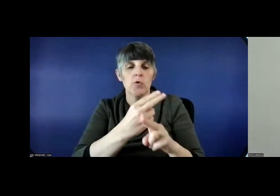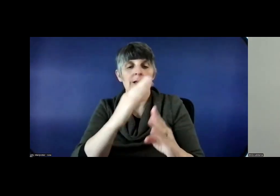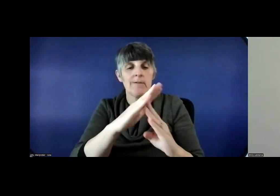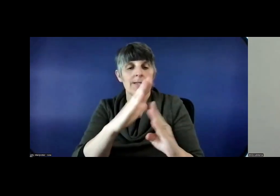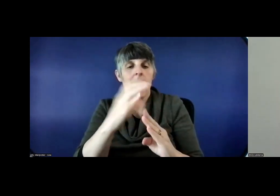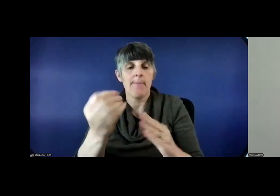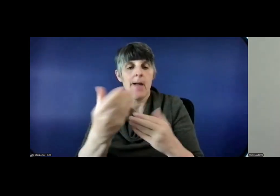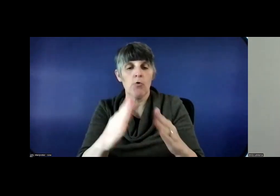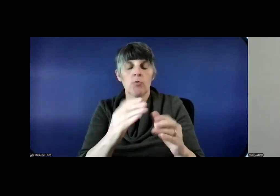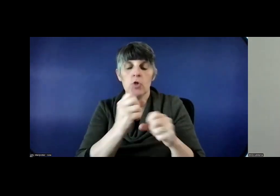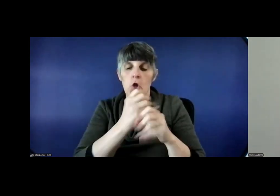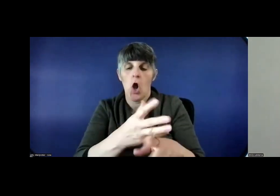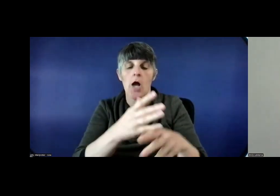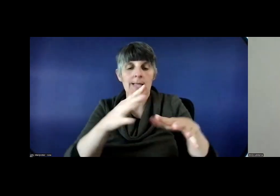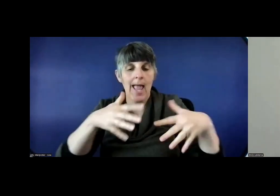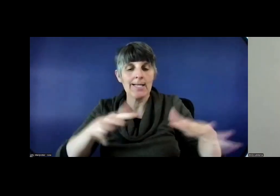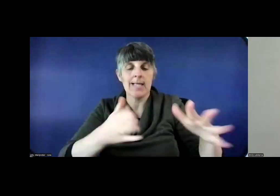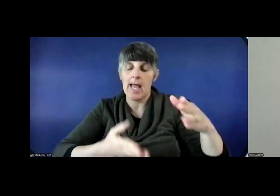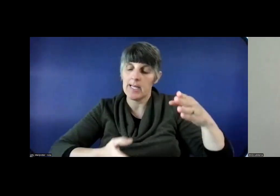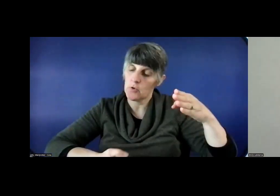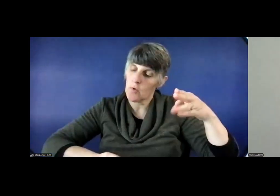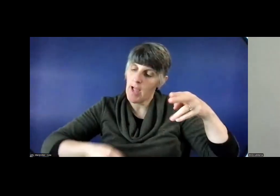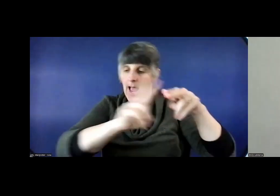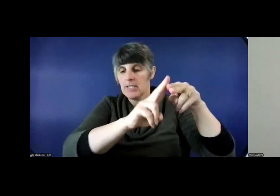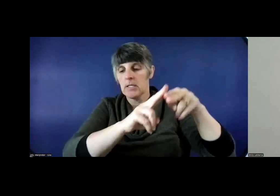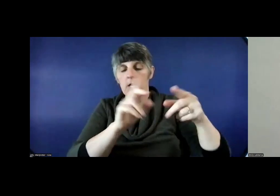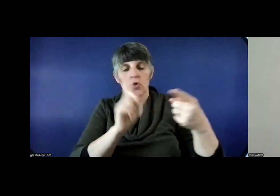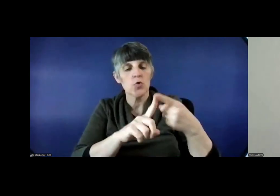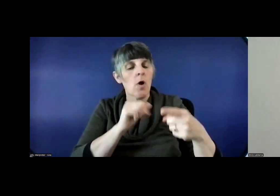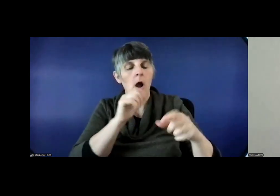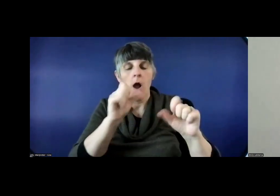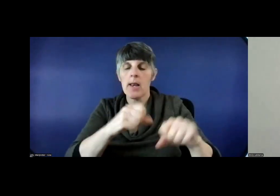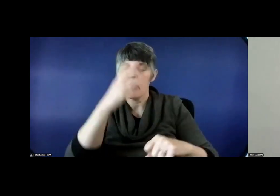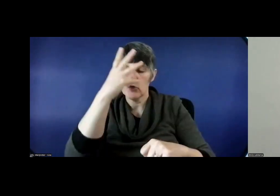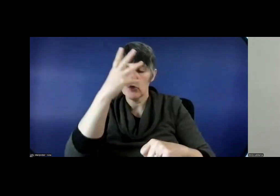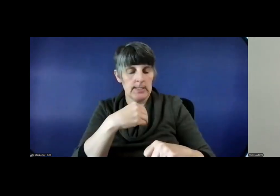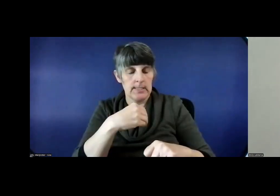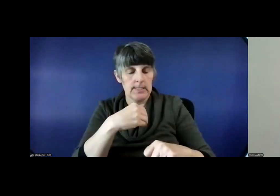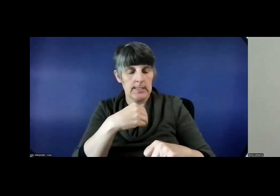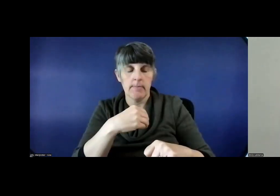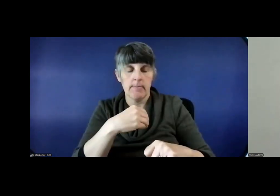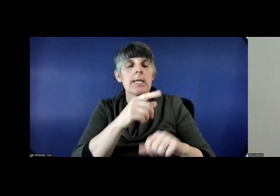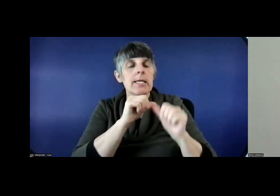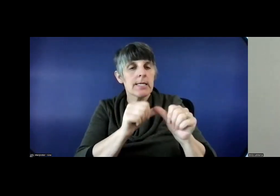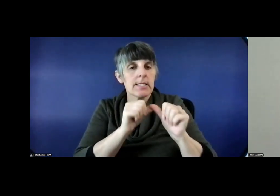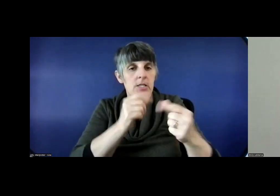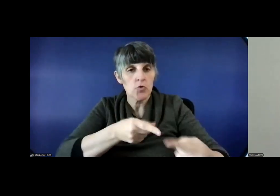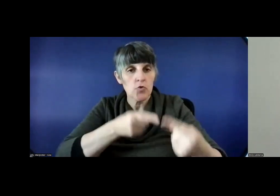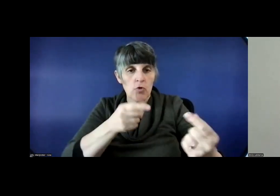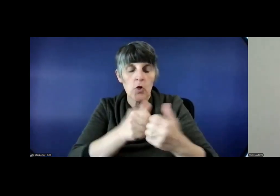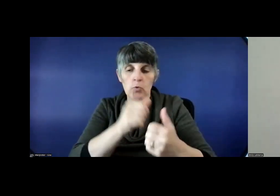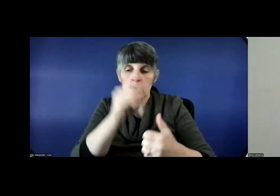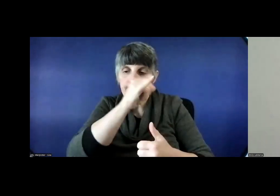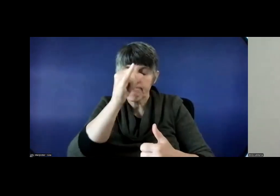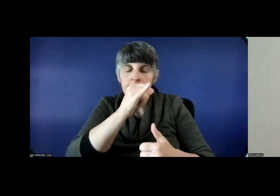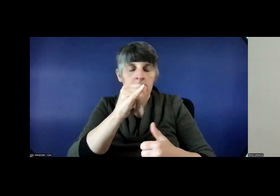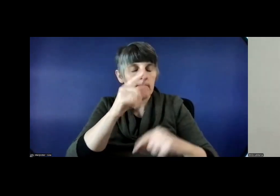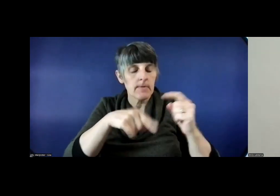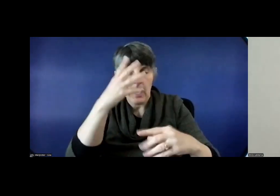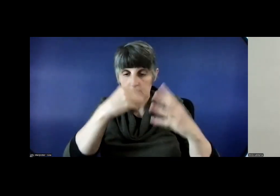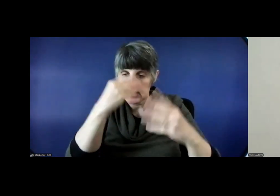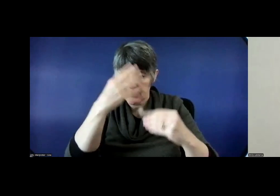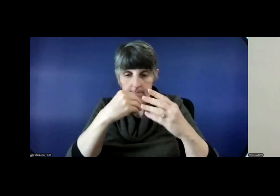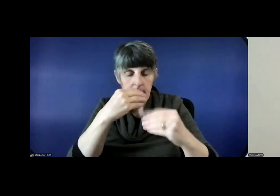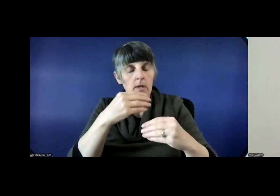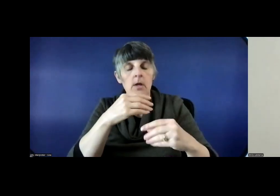has caused anxiety to escalate to the point of being unable to sleep, as he continues to struggle with significant insomnia, an issue